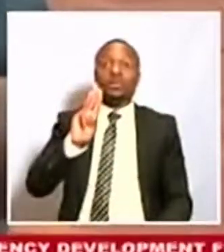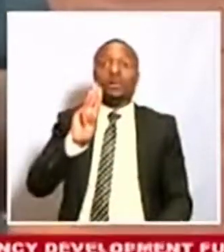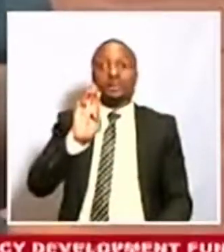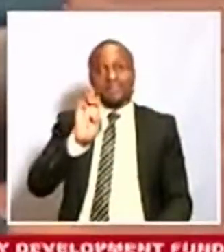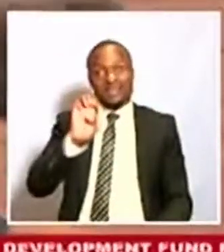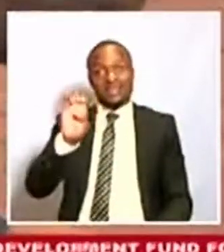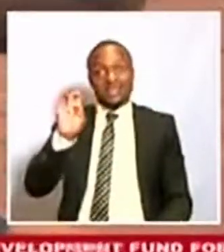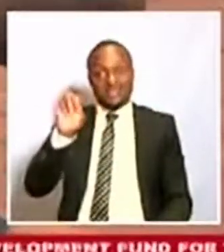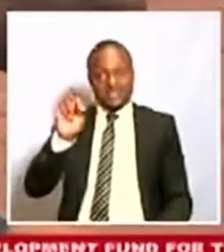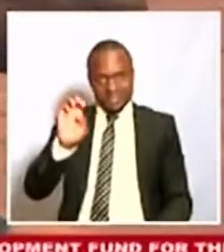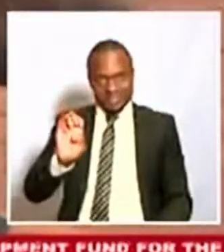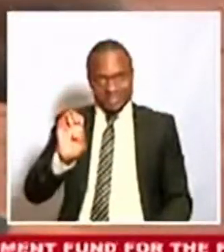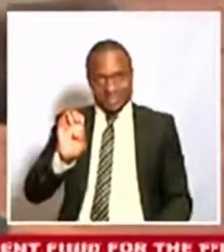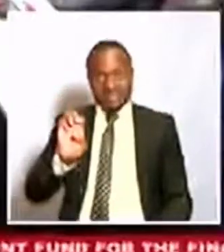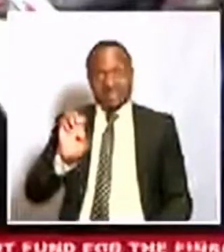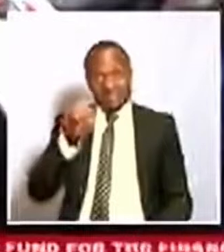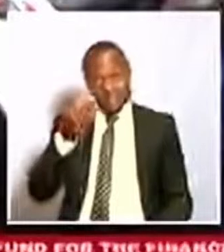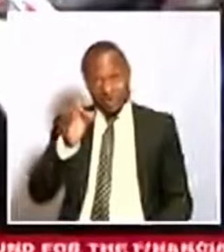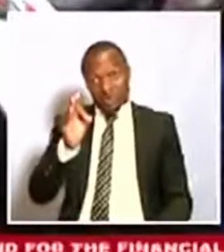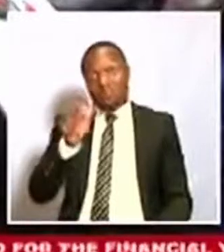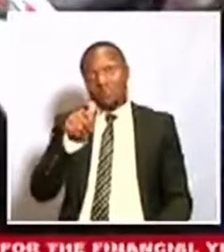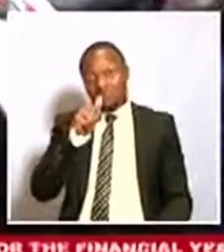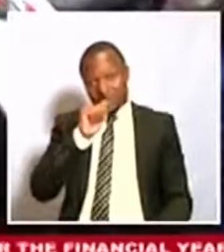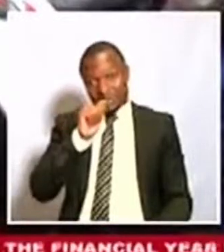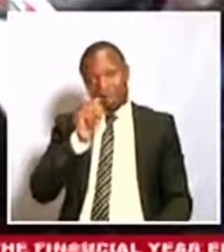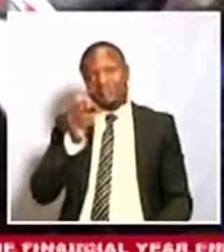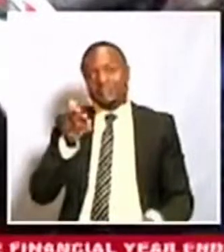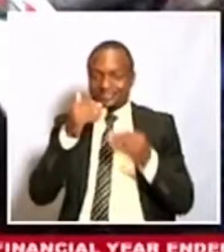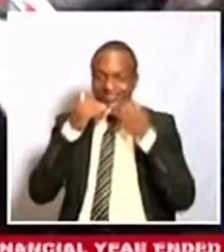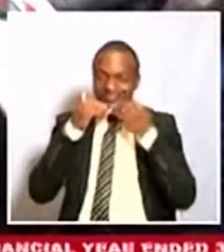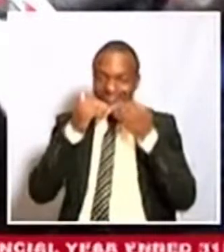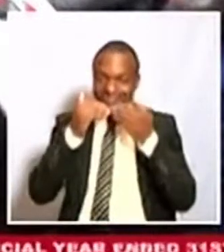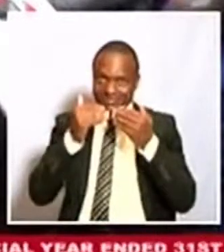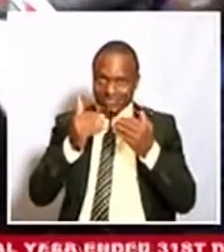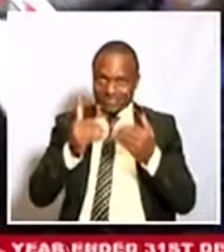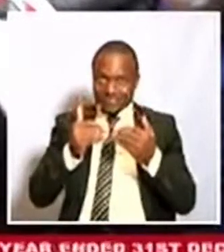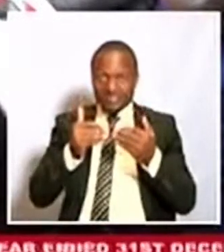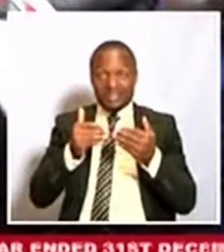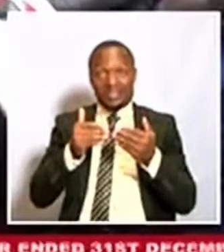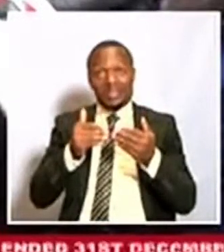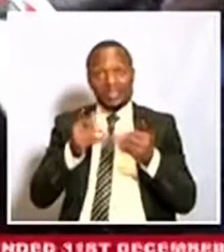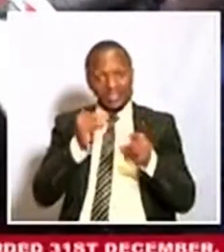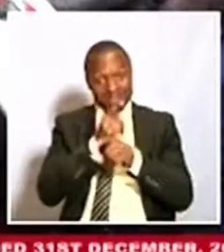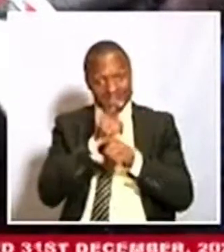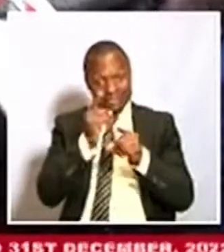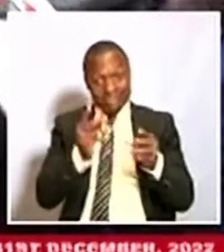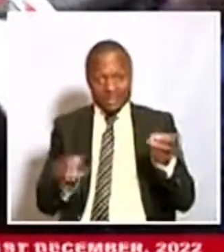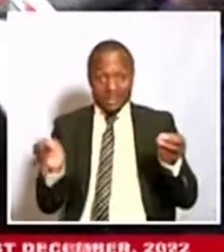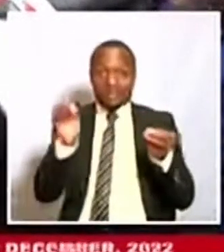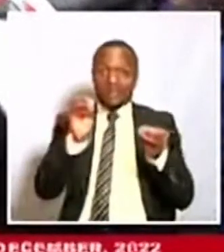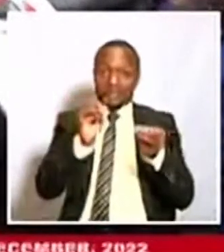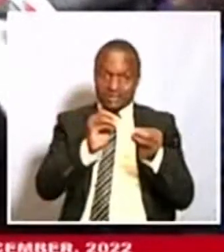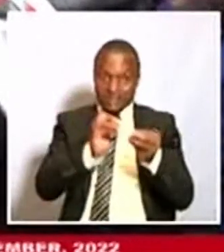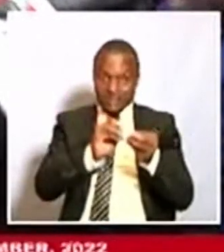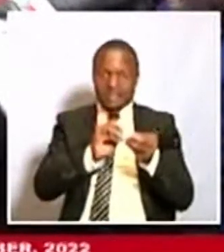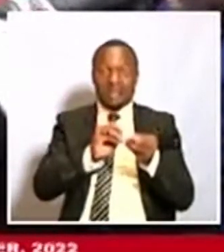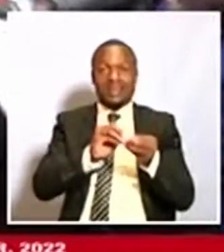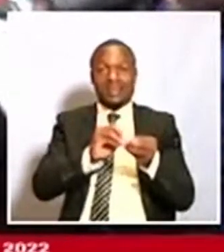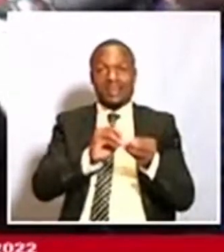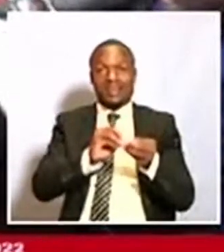Thank you so much, Chair. Shakafuswa can switch off your mic. Thank you. Thank you so much, Chair. Just to augment Honorable Simumba's question,